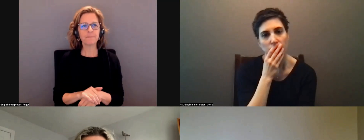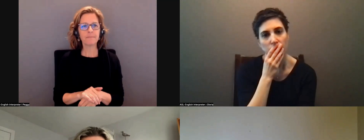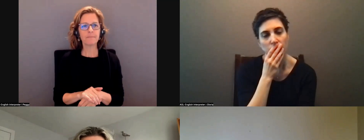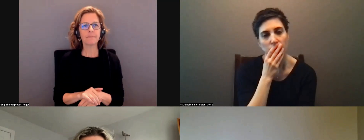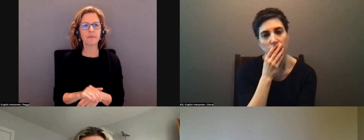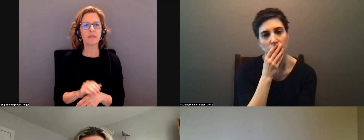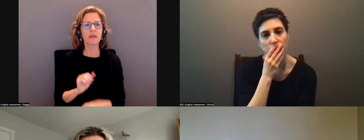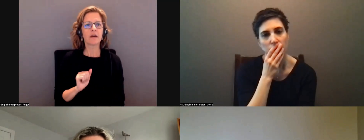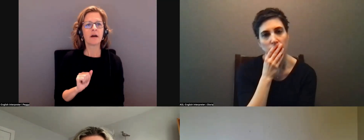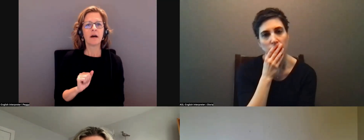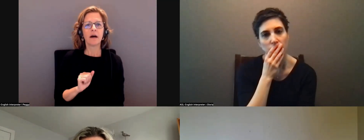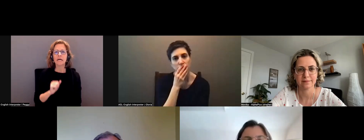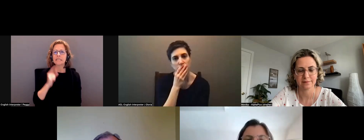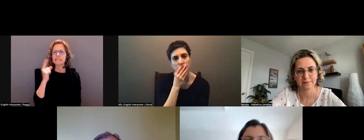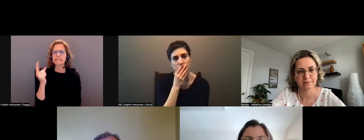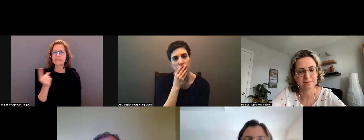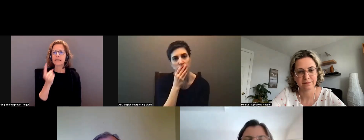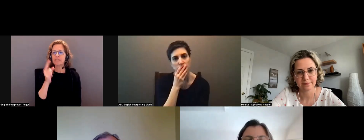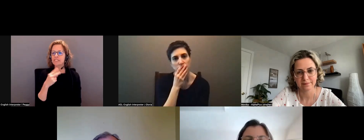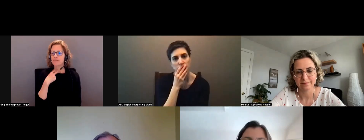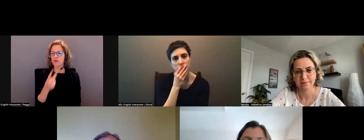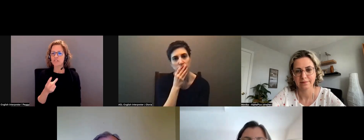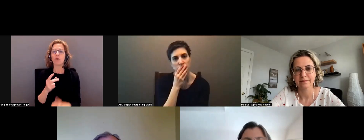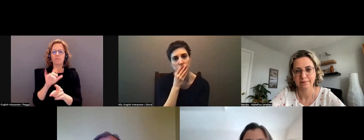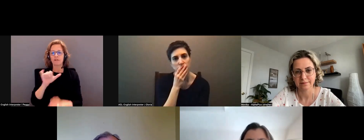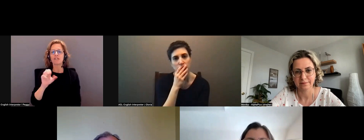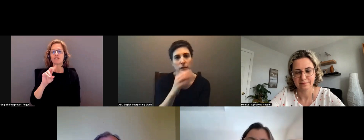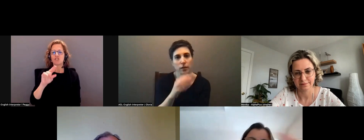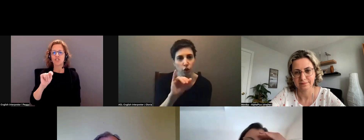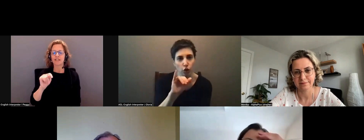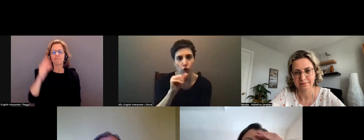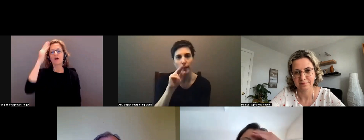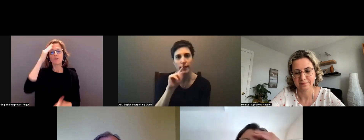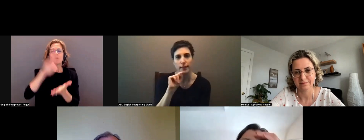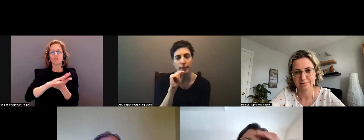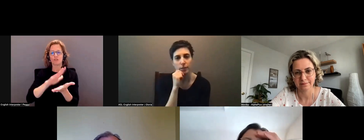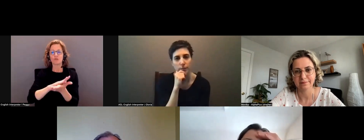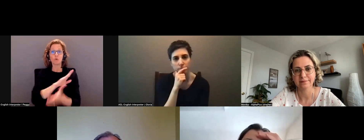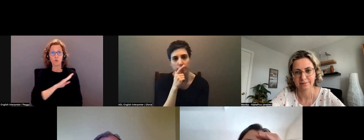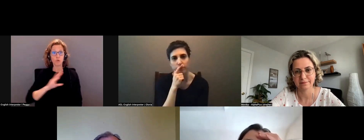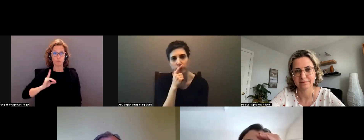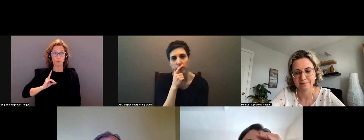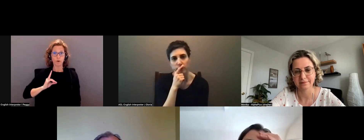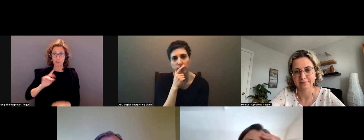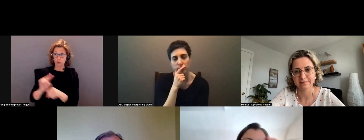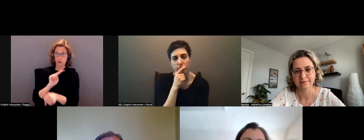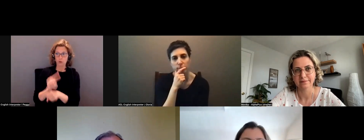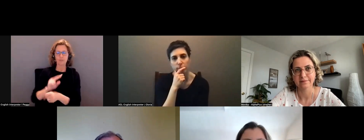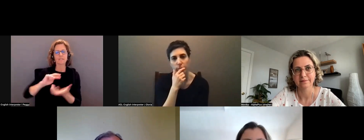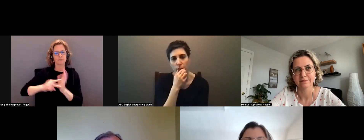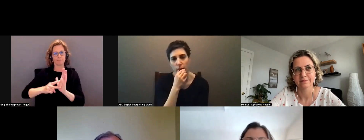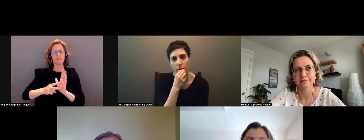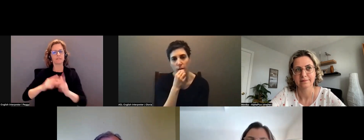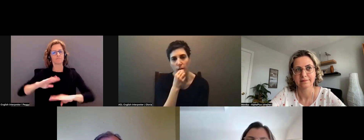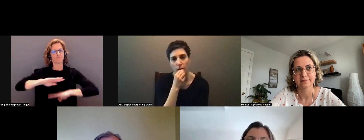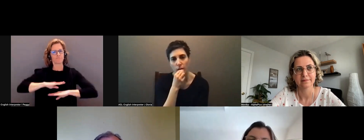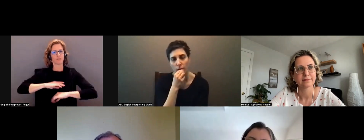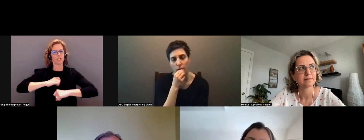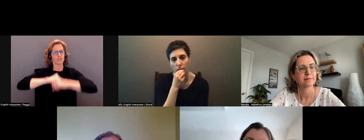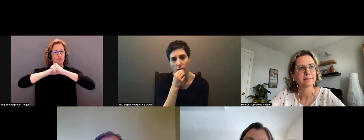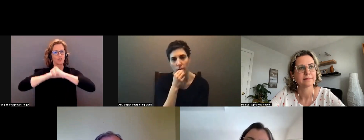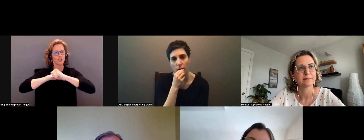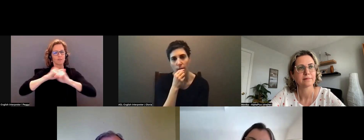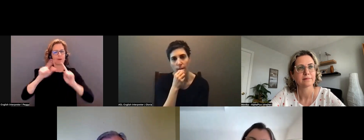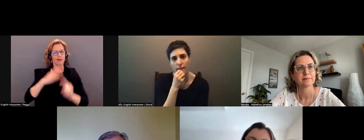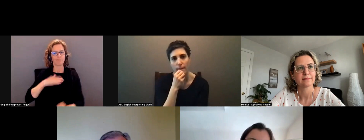knowing the school boards are using it means that it has to have a decent level of security. But you're right,